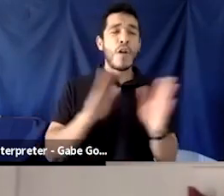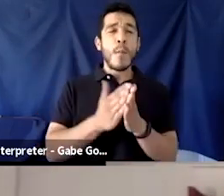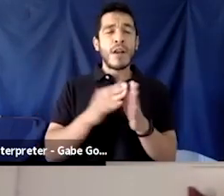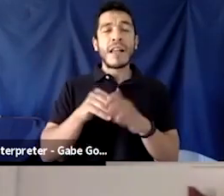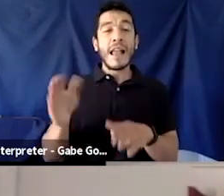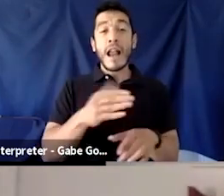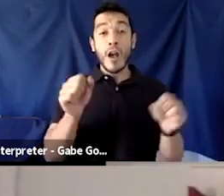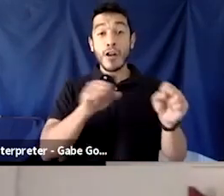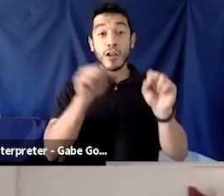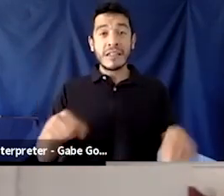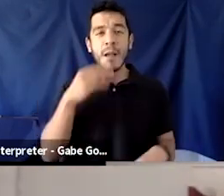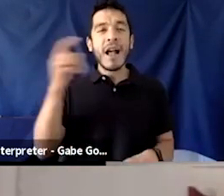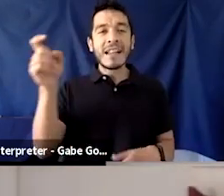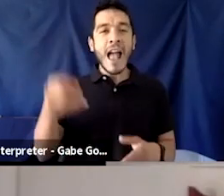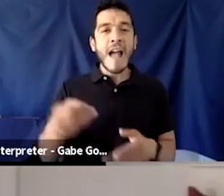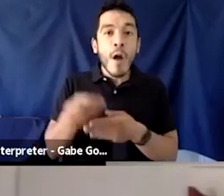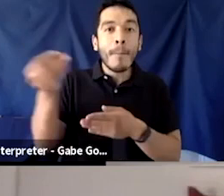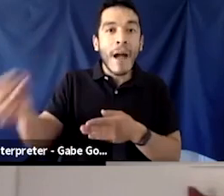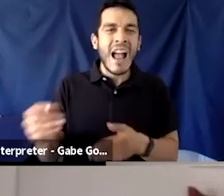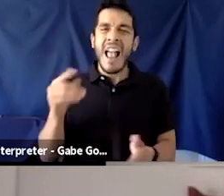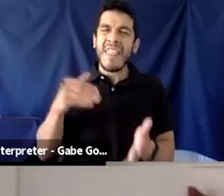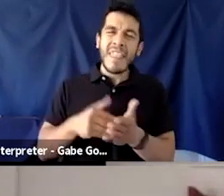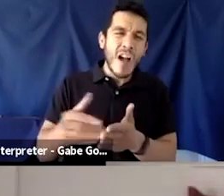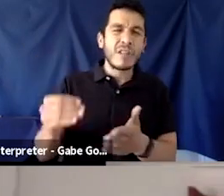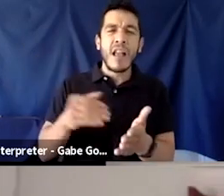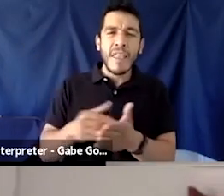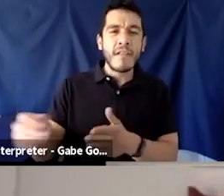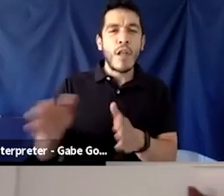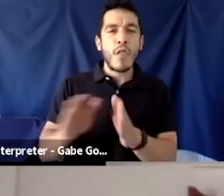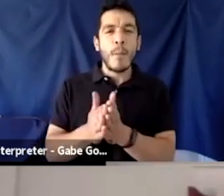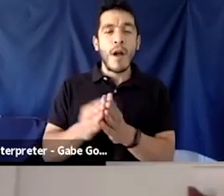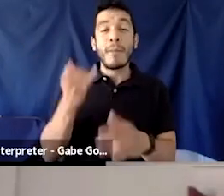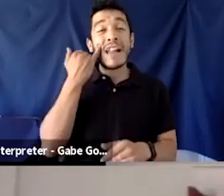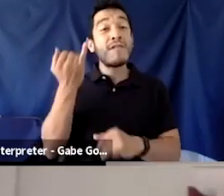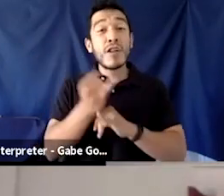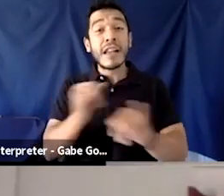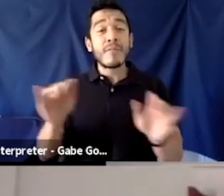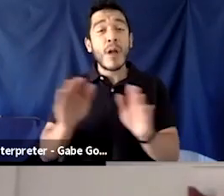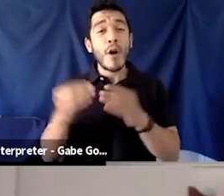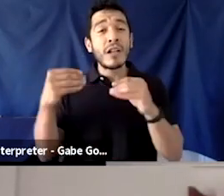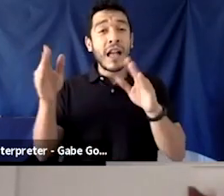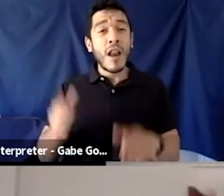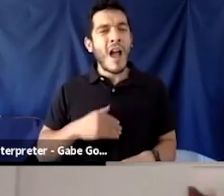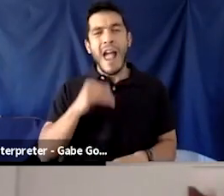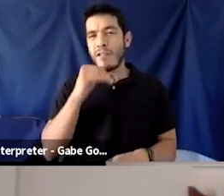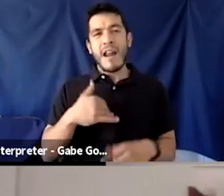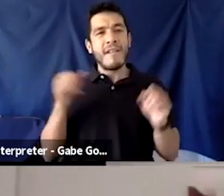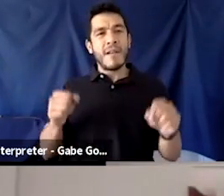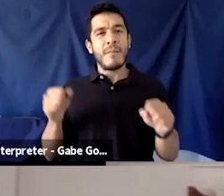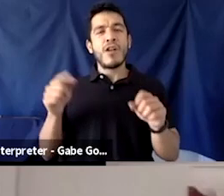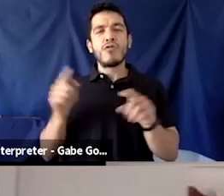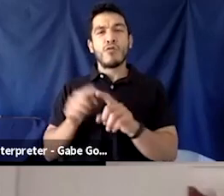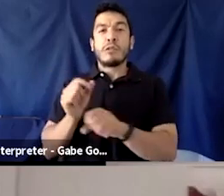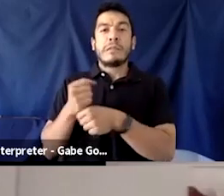they have to buy these books in like thousands and thousands. But when you're an independent bookseller, you don't have the factory capacity to make books for